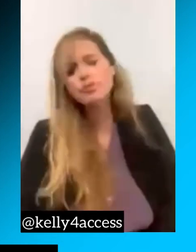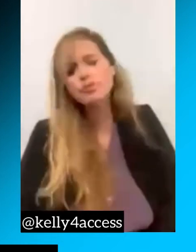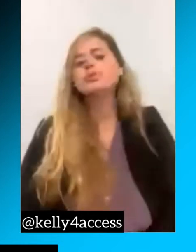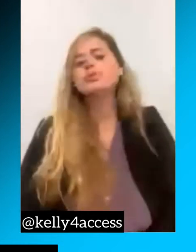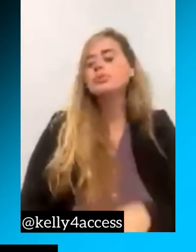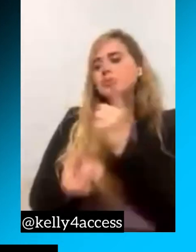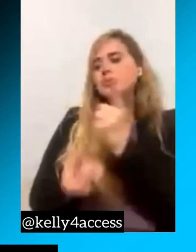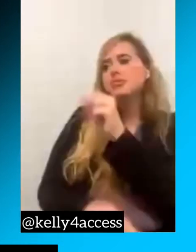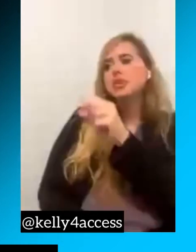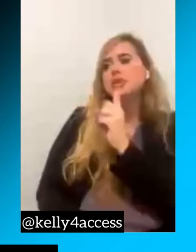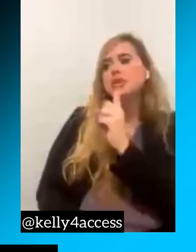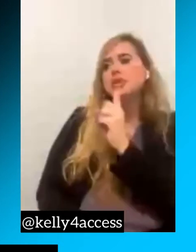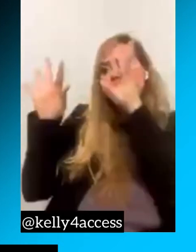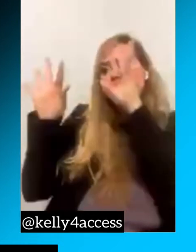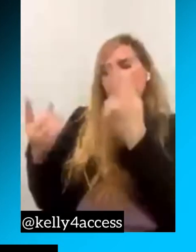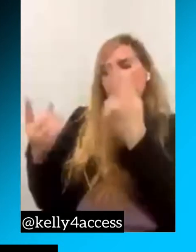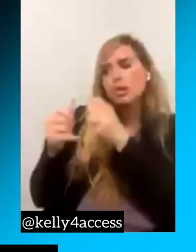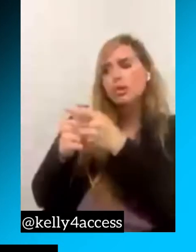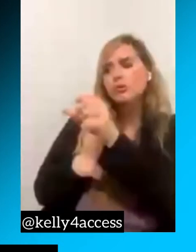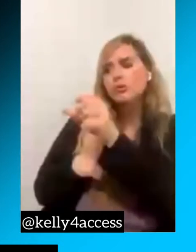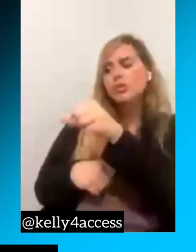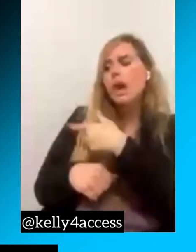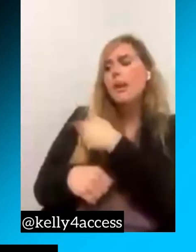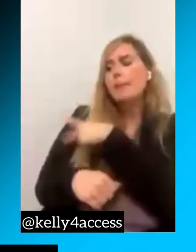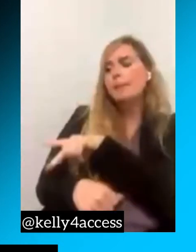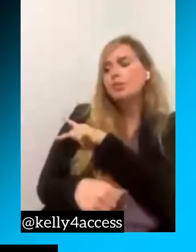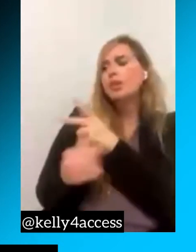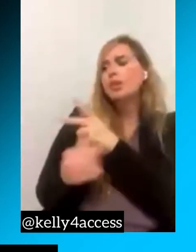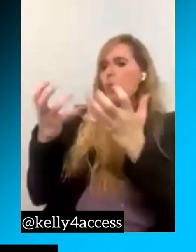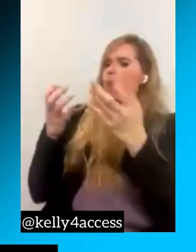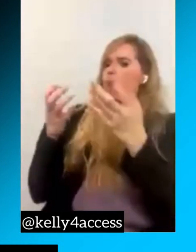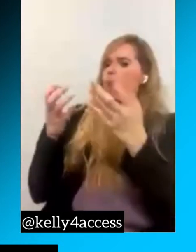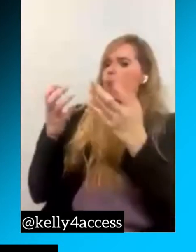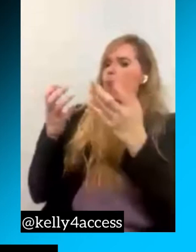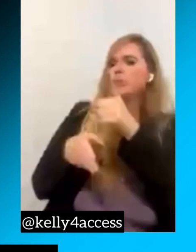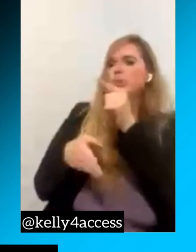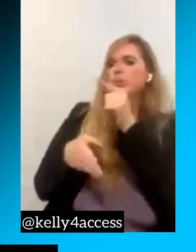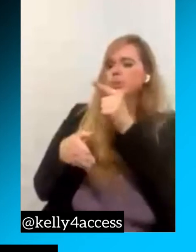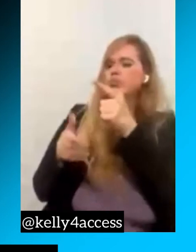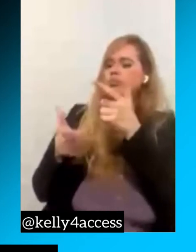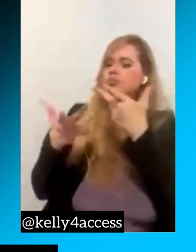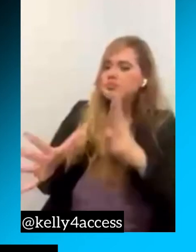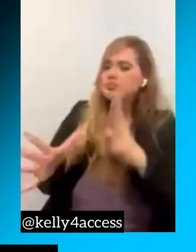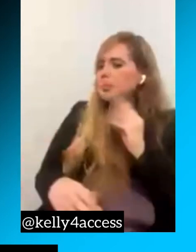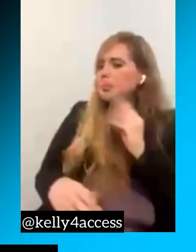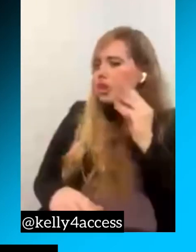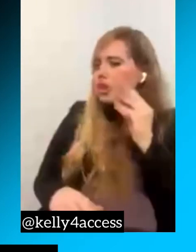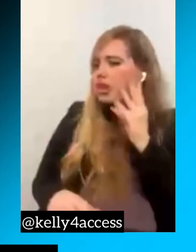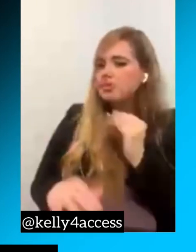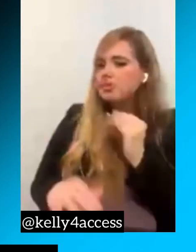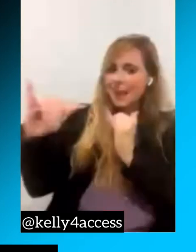Yeah, I definitely agree with that. I would personally want someone who has experience with what I'm